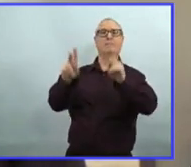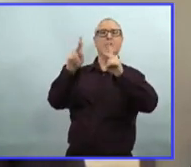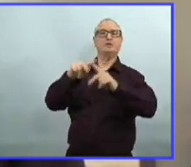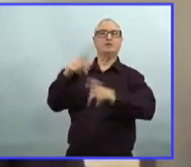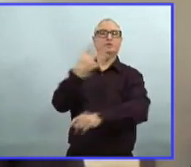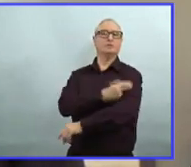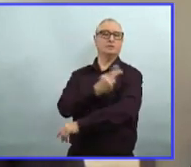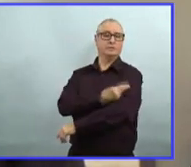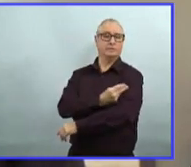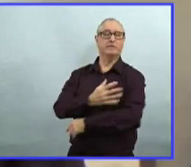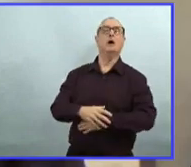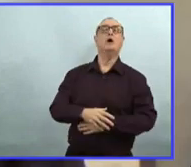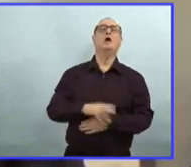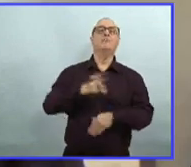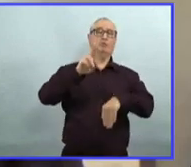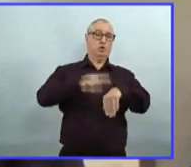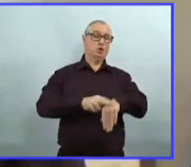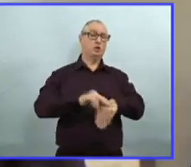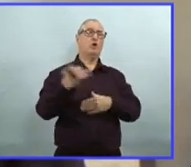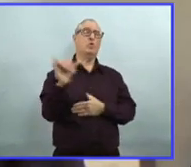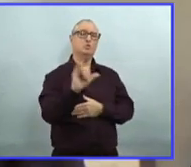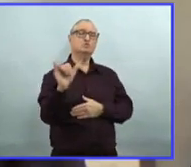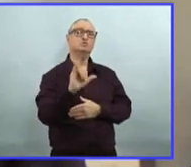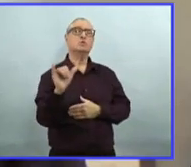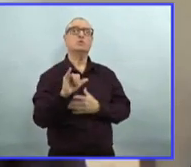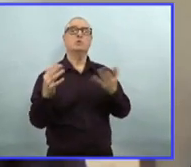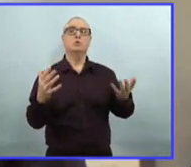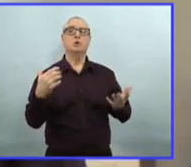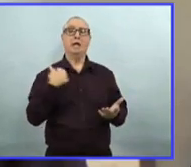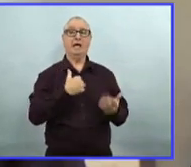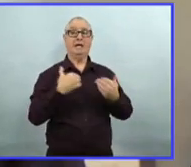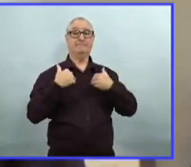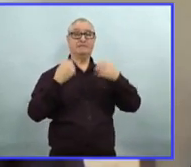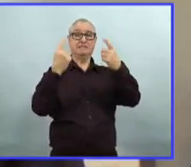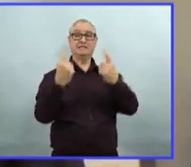still have the test sites that are